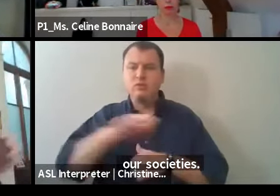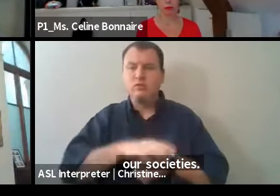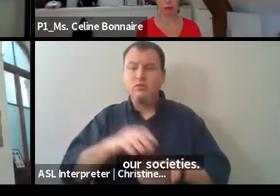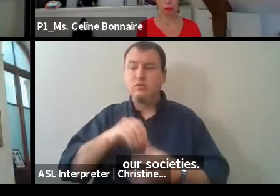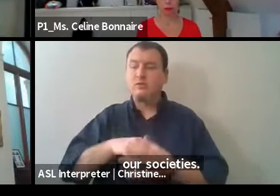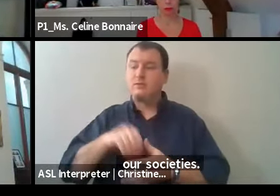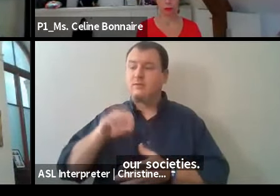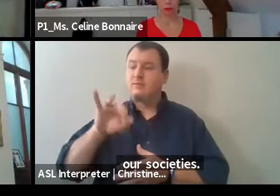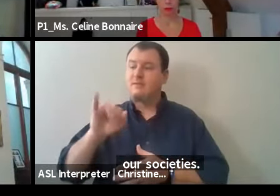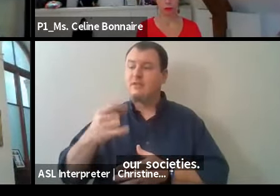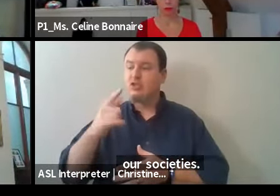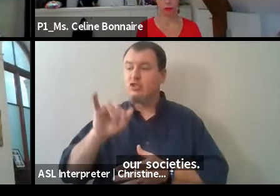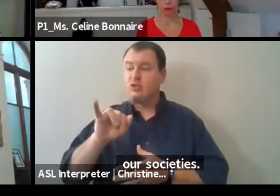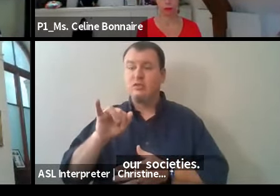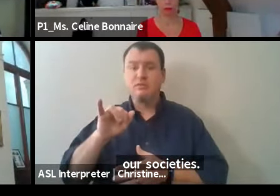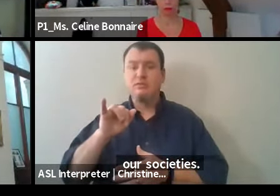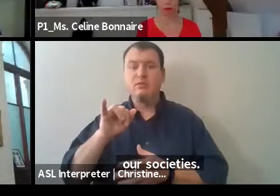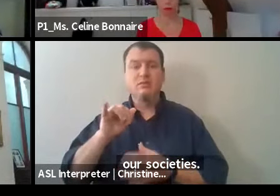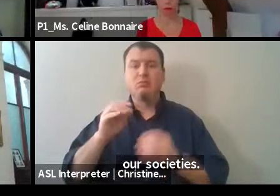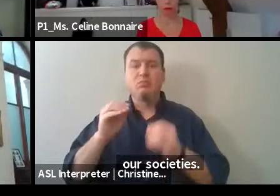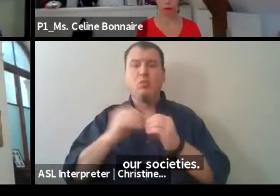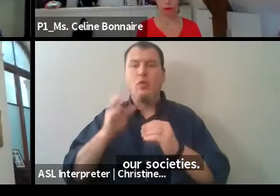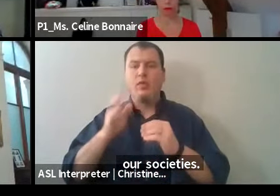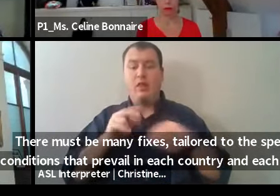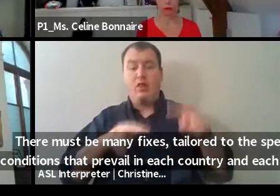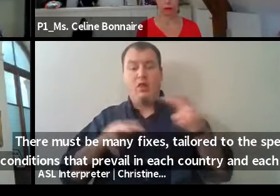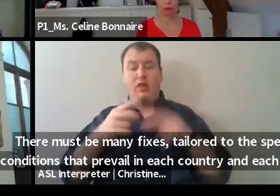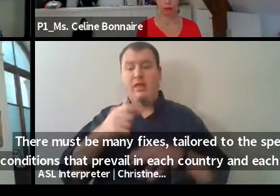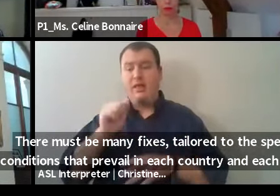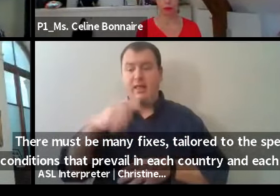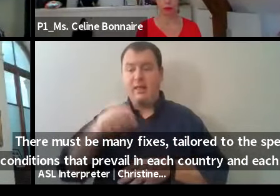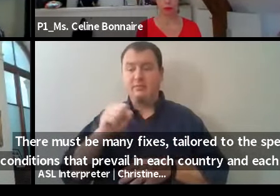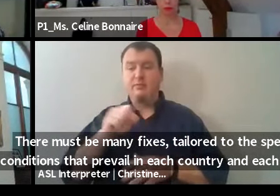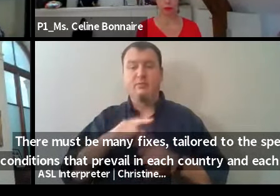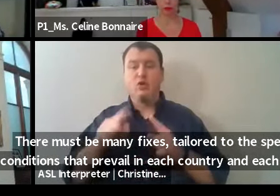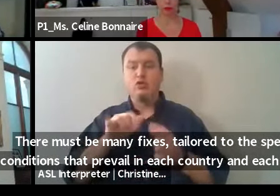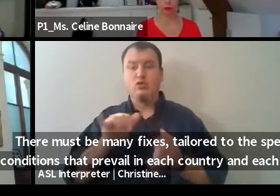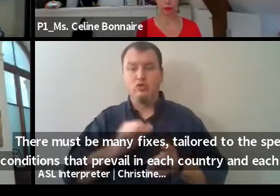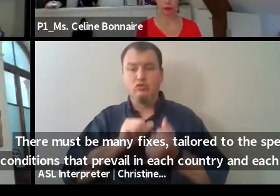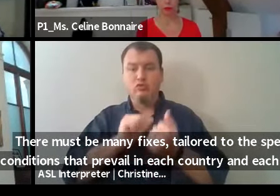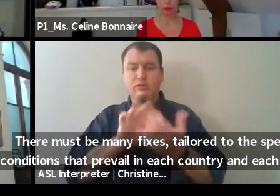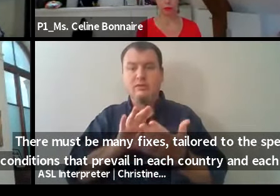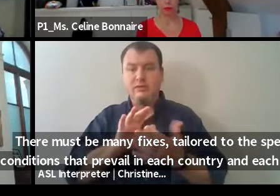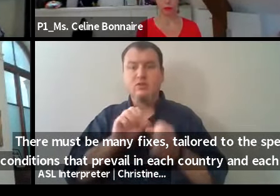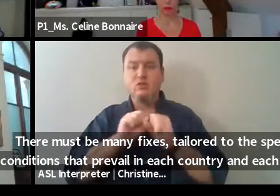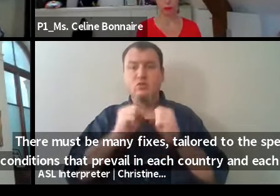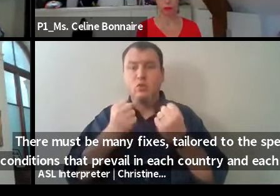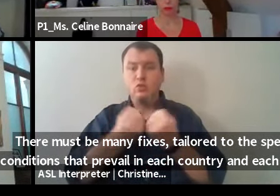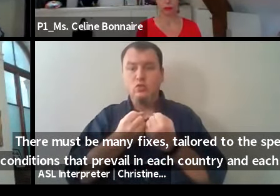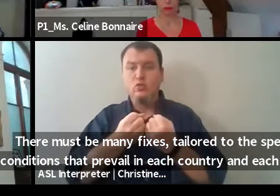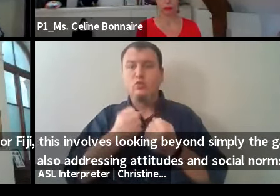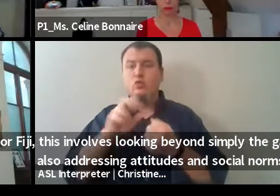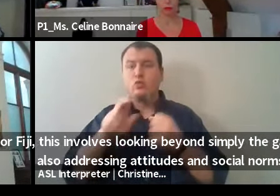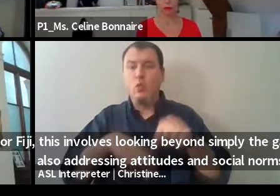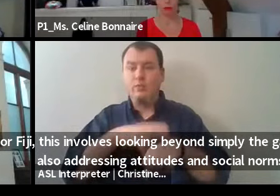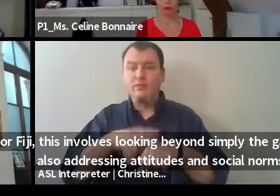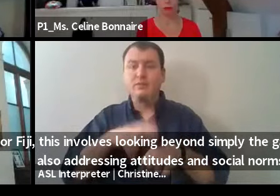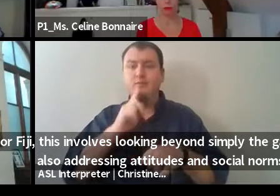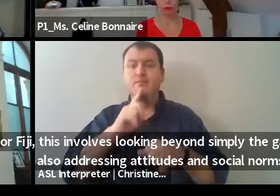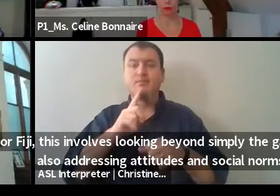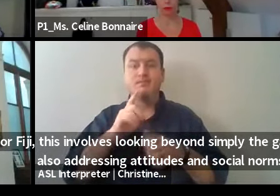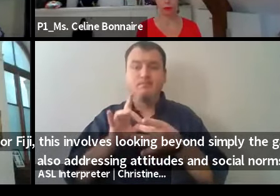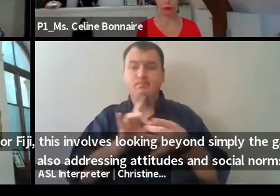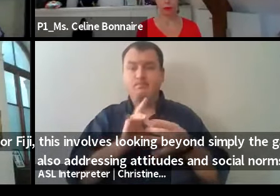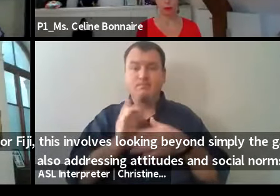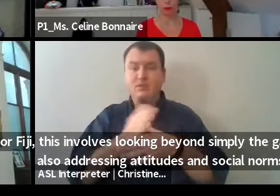involves looking beyond simply the gaps, but also addressing attitudes and social norms that structure the power relations between women and